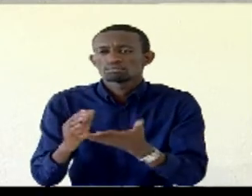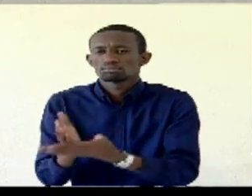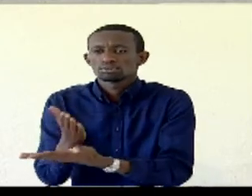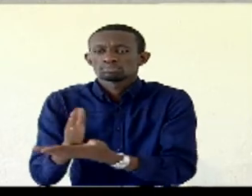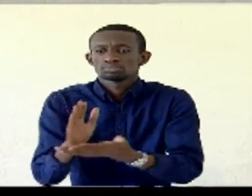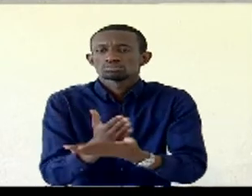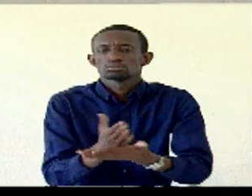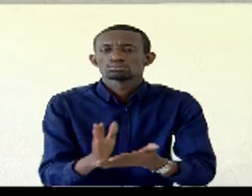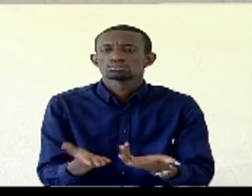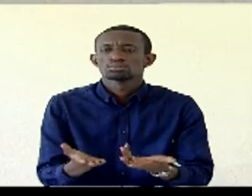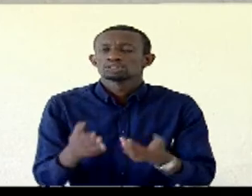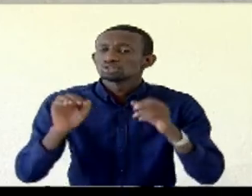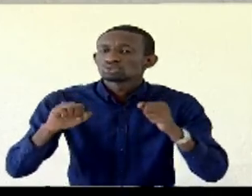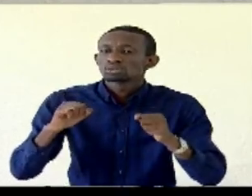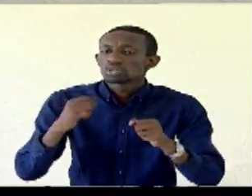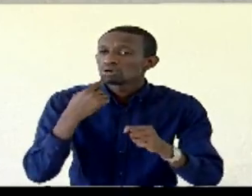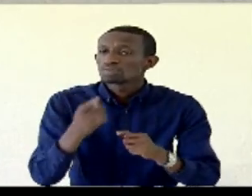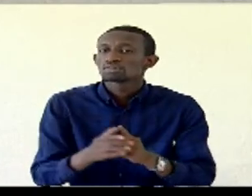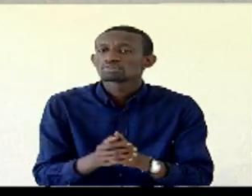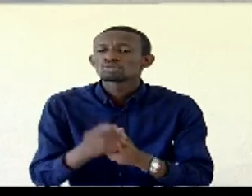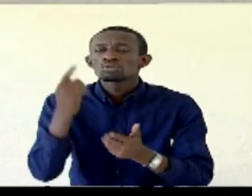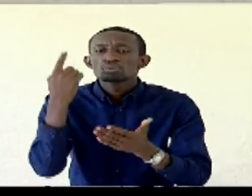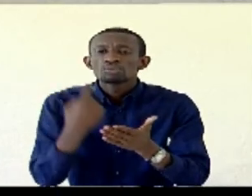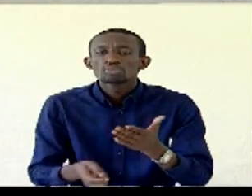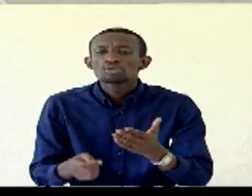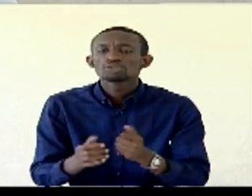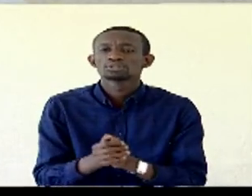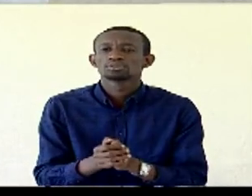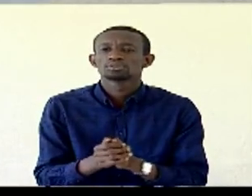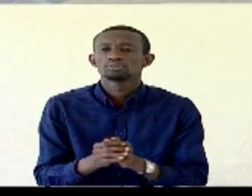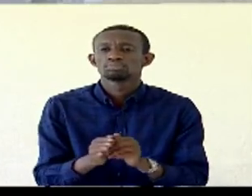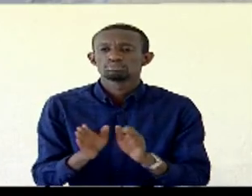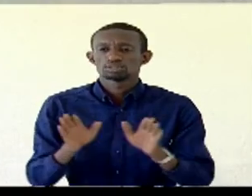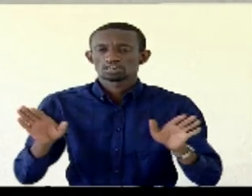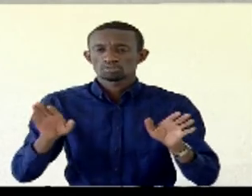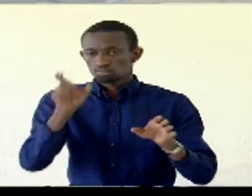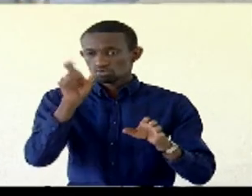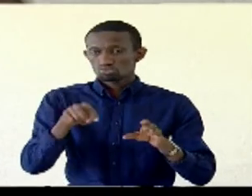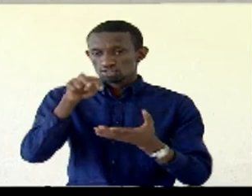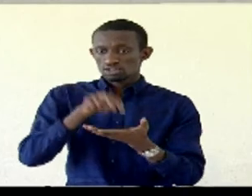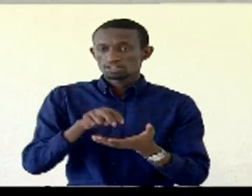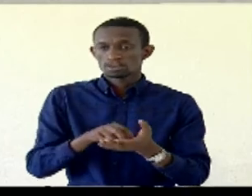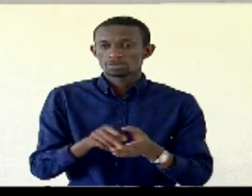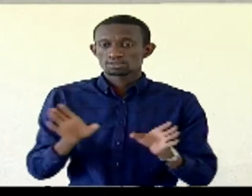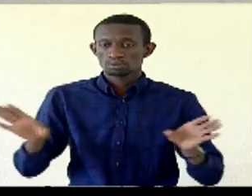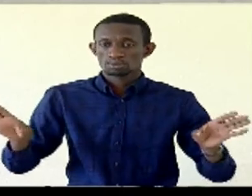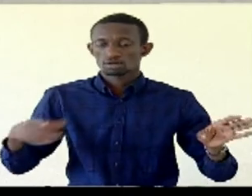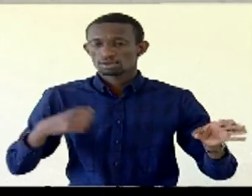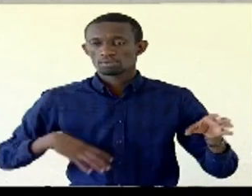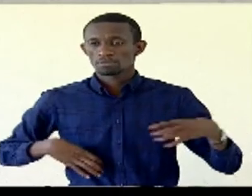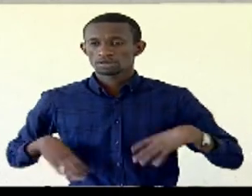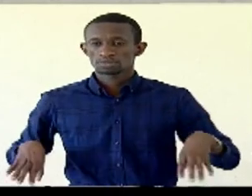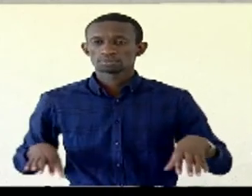possibly tell that what is most likely to happen is I'm going to get torn apart, split in the middle, one half. After all, we